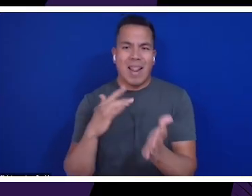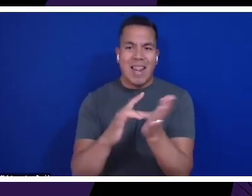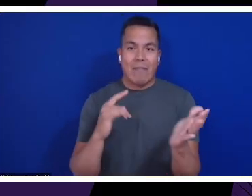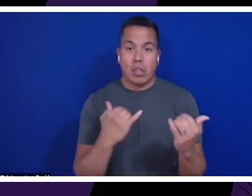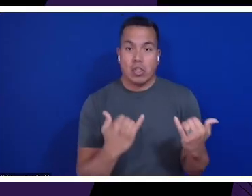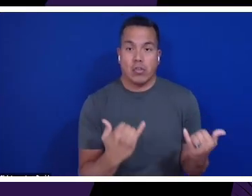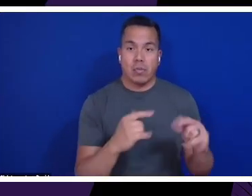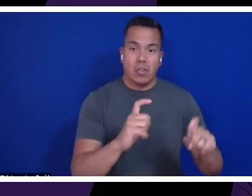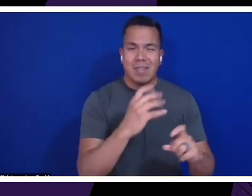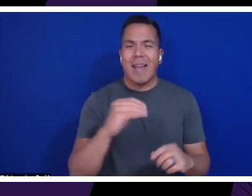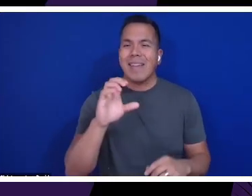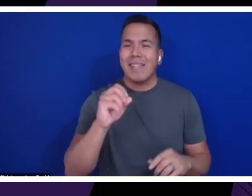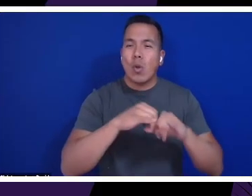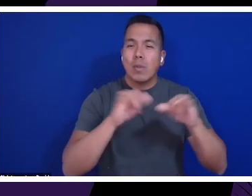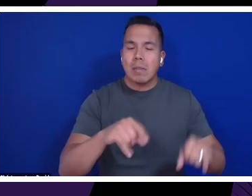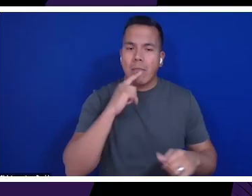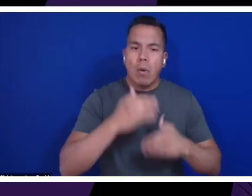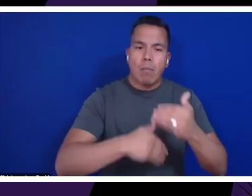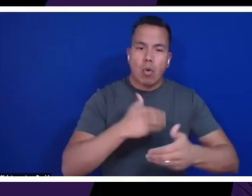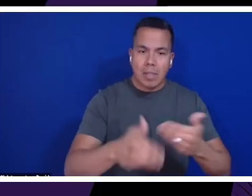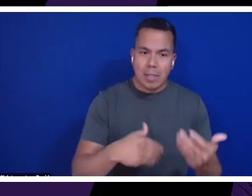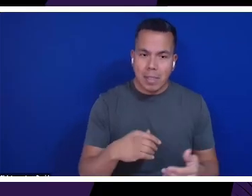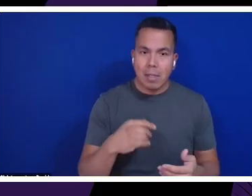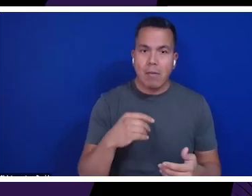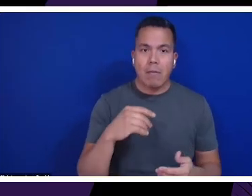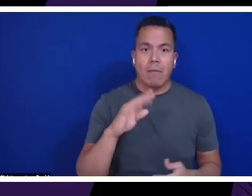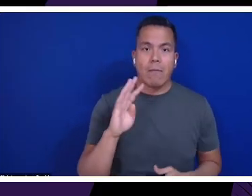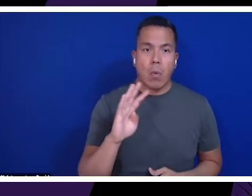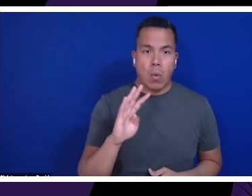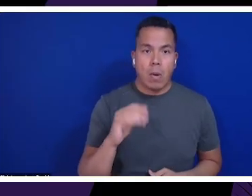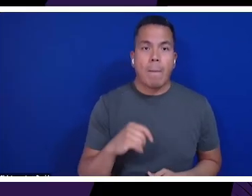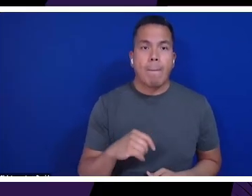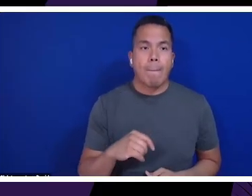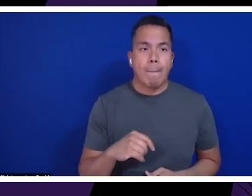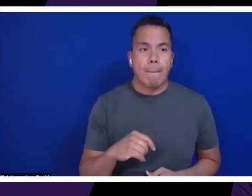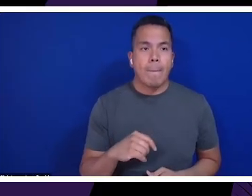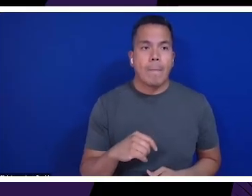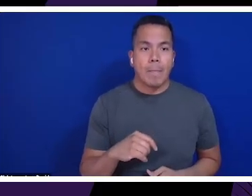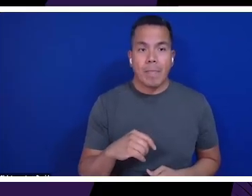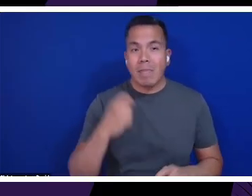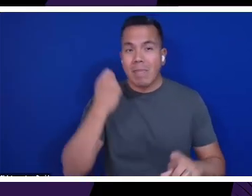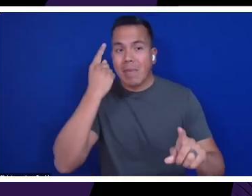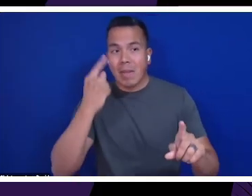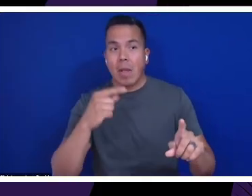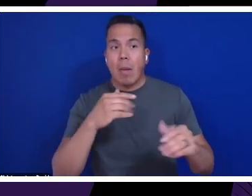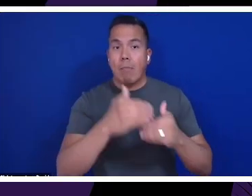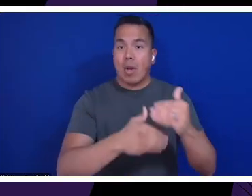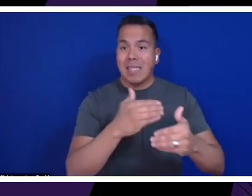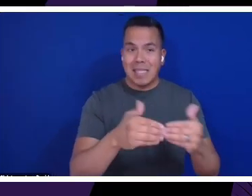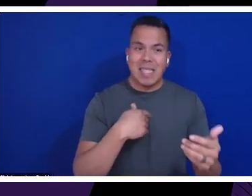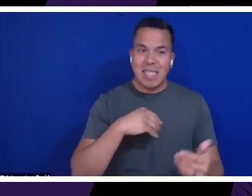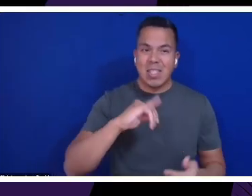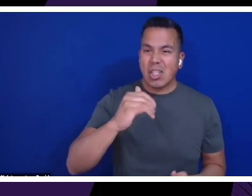and ecosystem for processing 4. However, processing is a Java and Gradle-based system, and P5.js